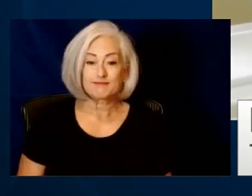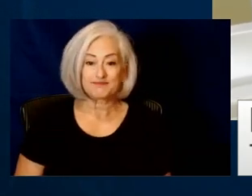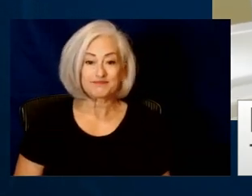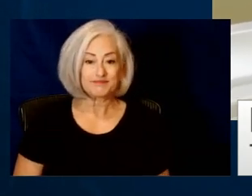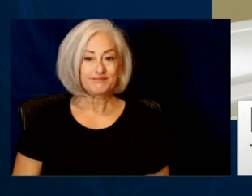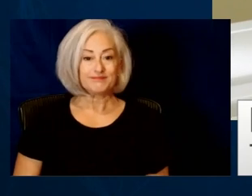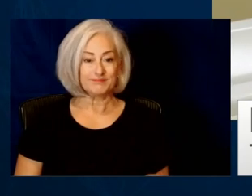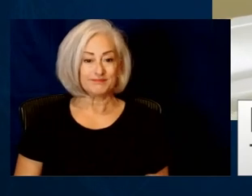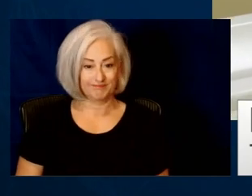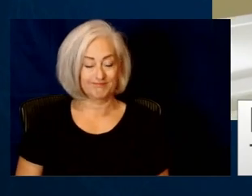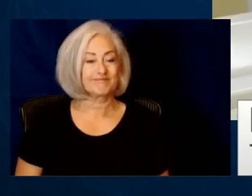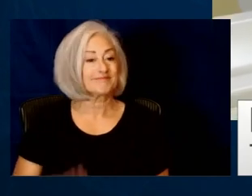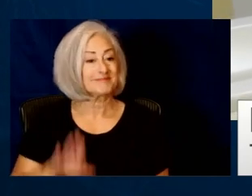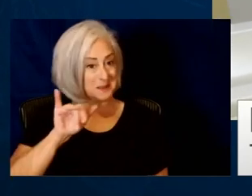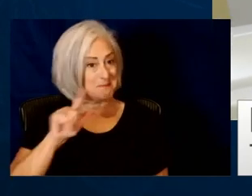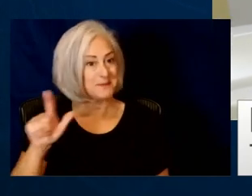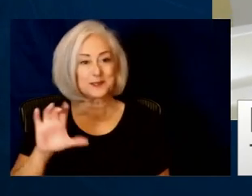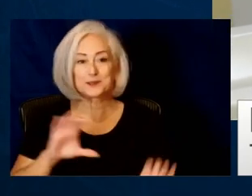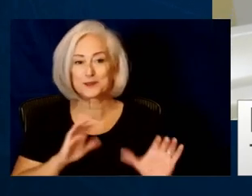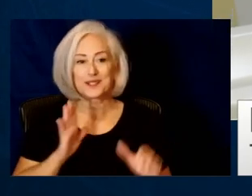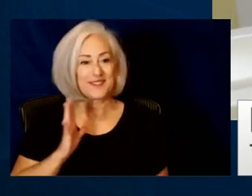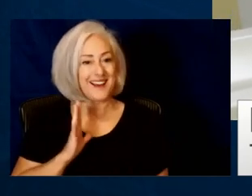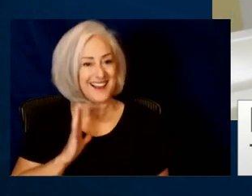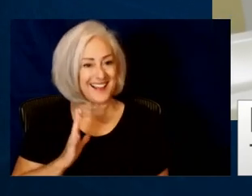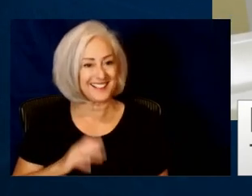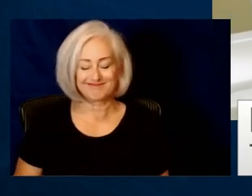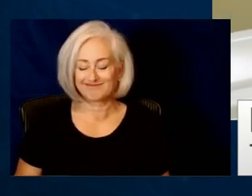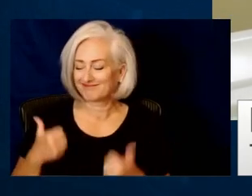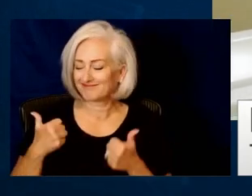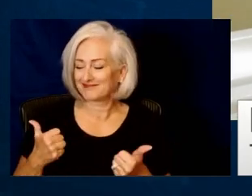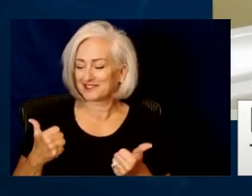He is. Excellent.